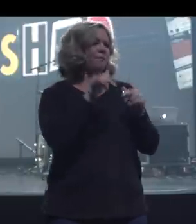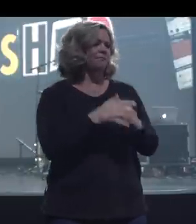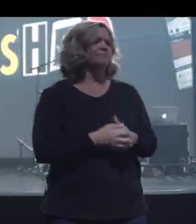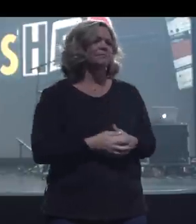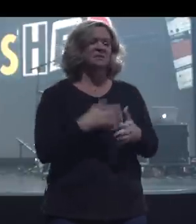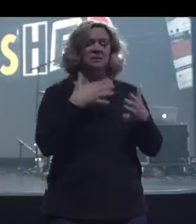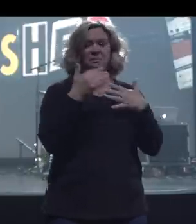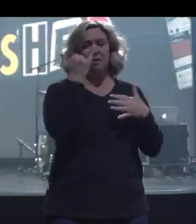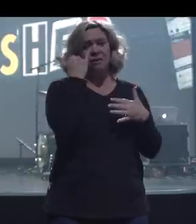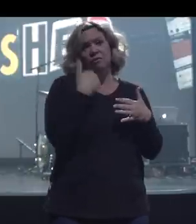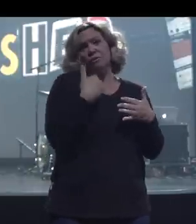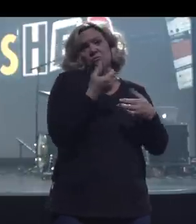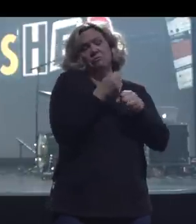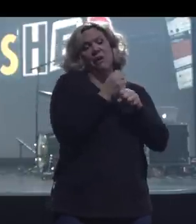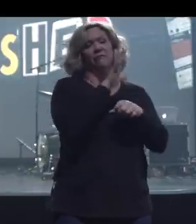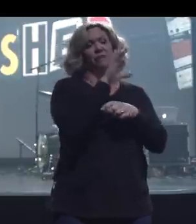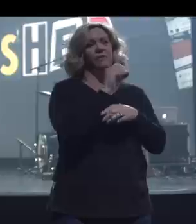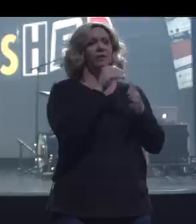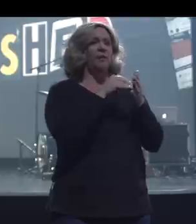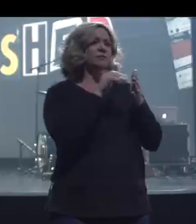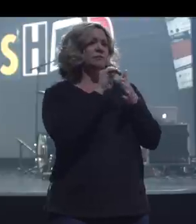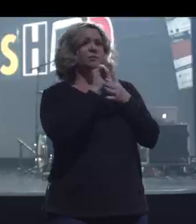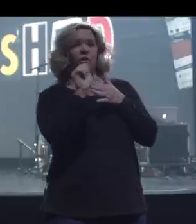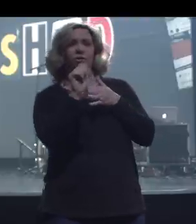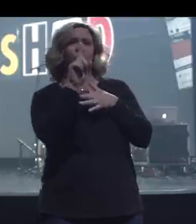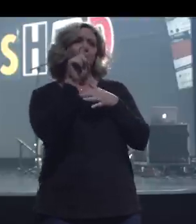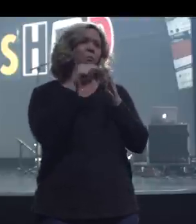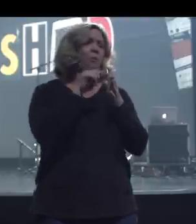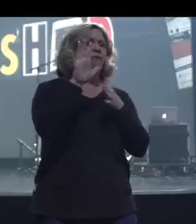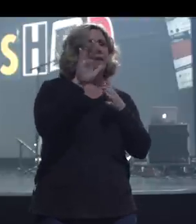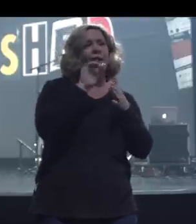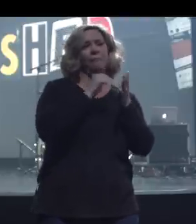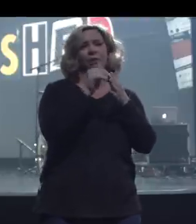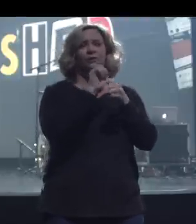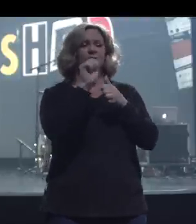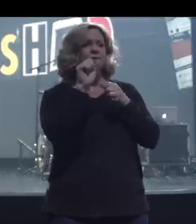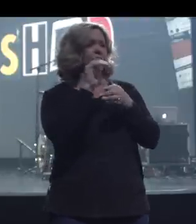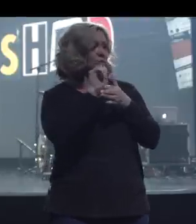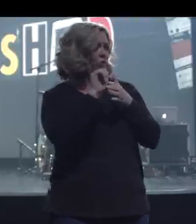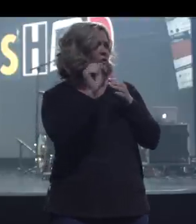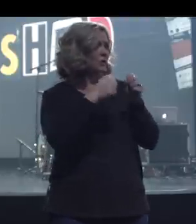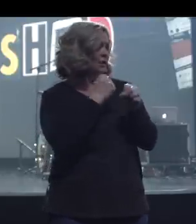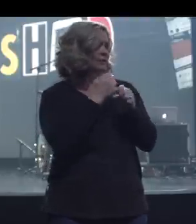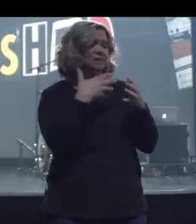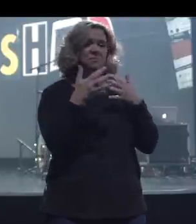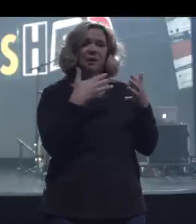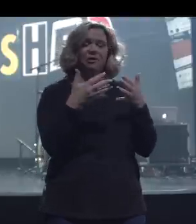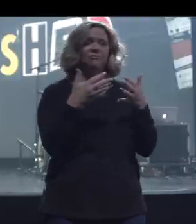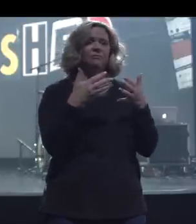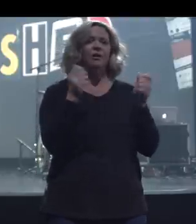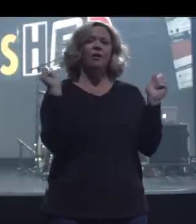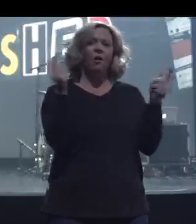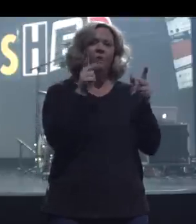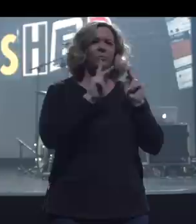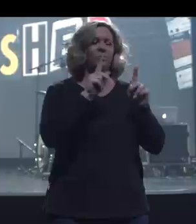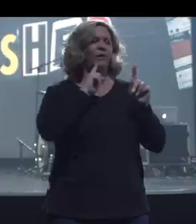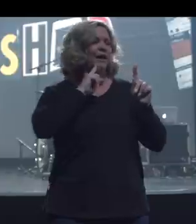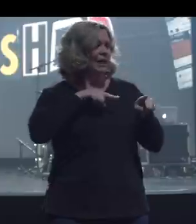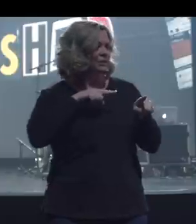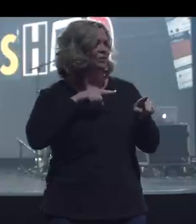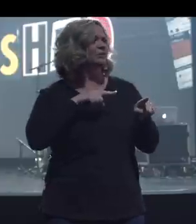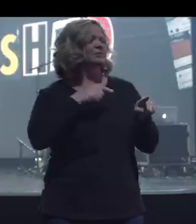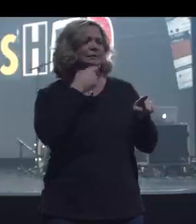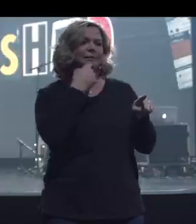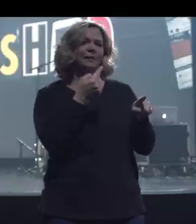make $50,000 a year or $1.5 million a year. The answer is always, across every research study, I